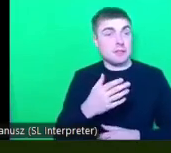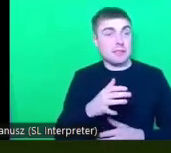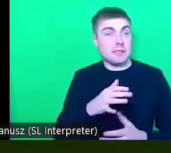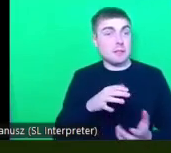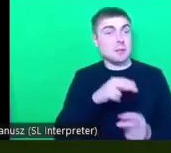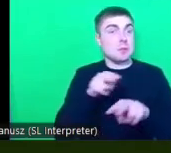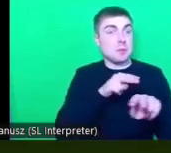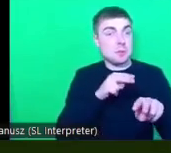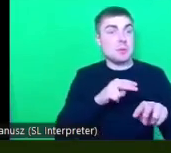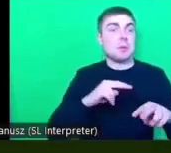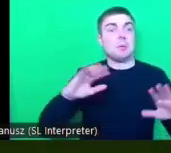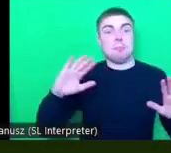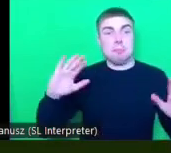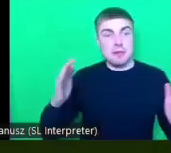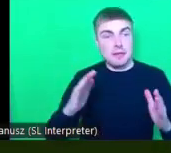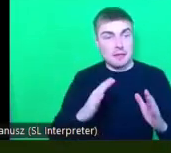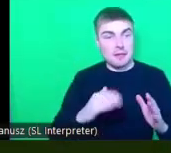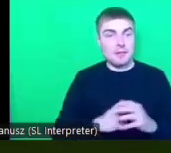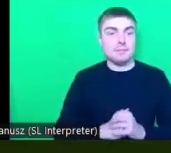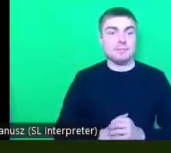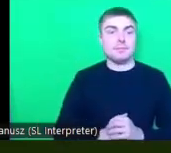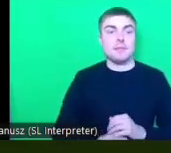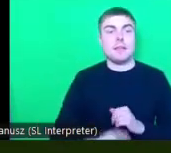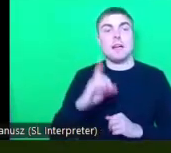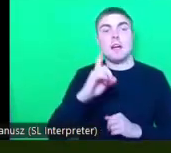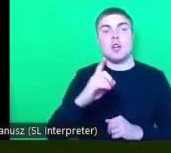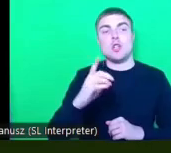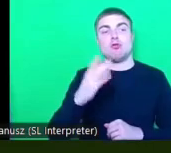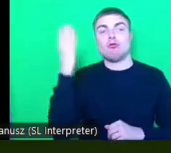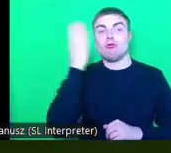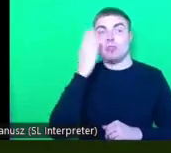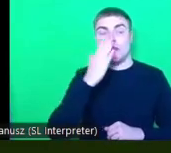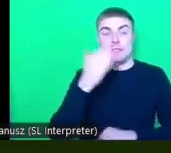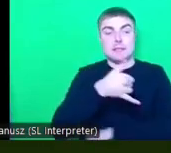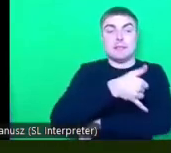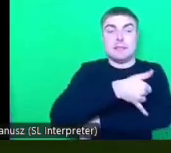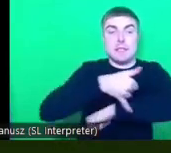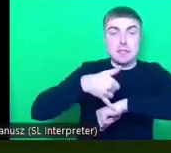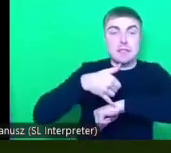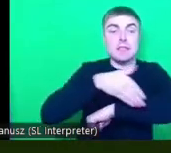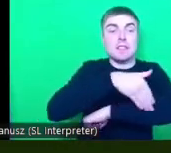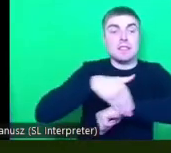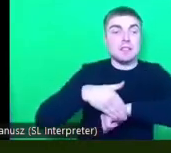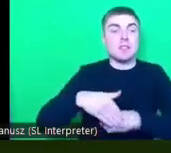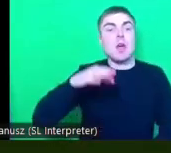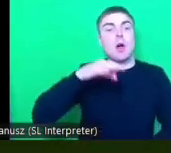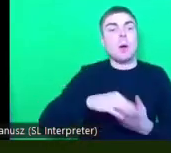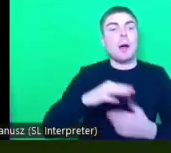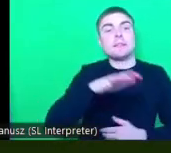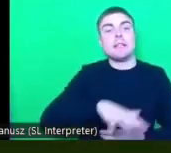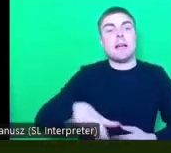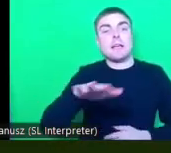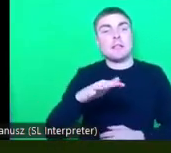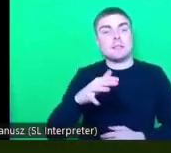those black borders, and that is the wolf territory density. So the thicker the border is, the higher wolf